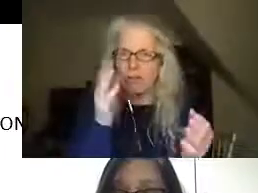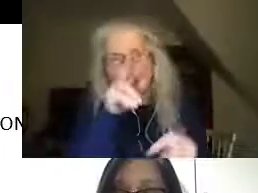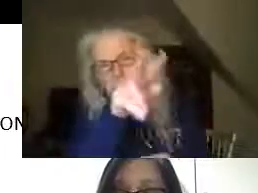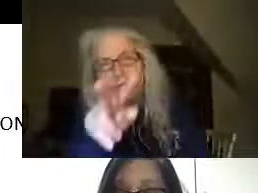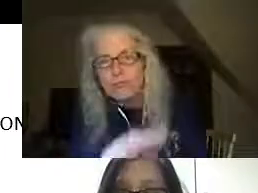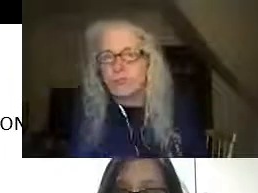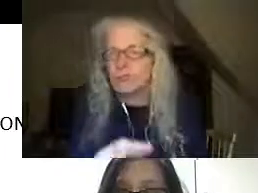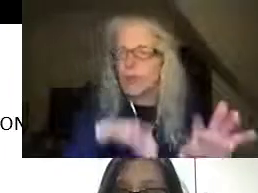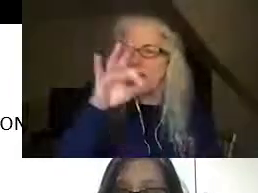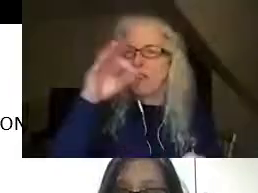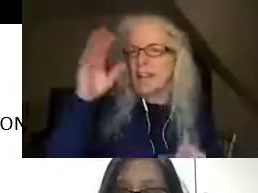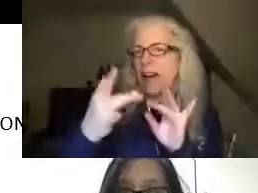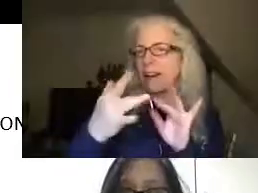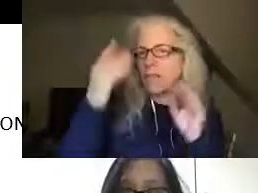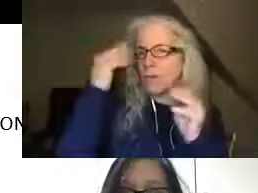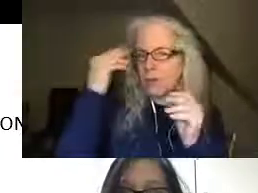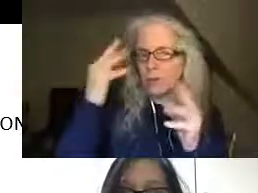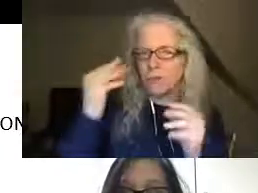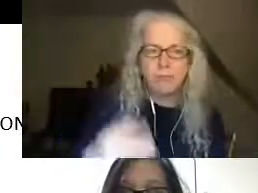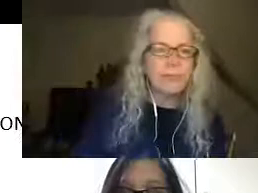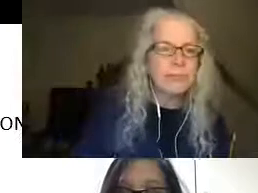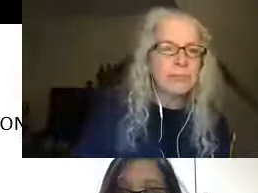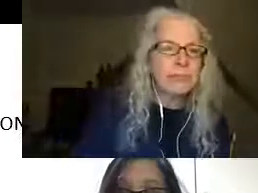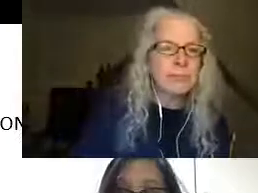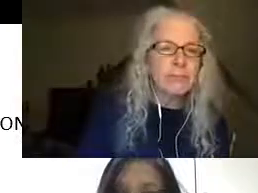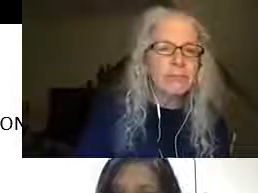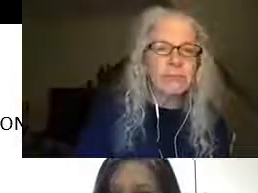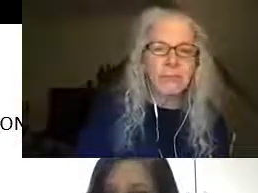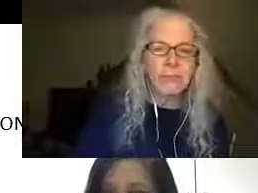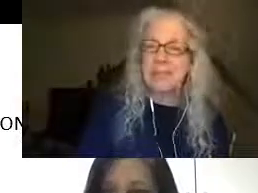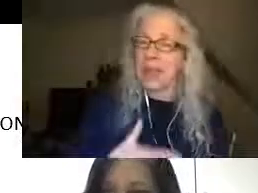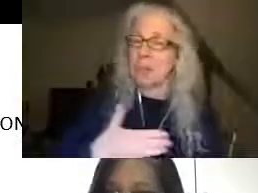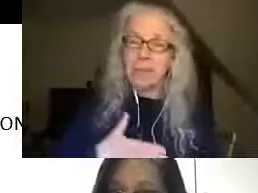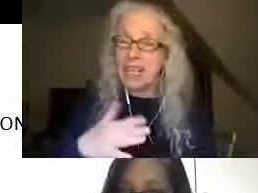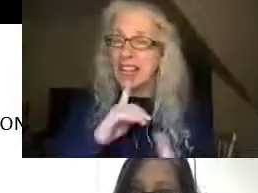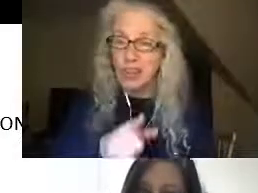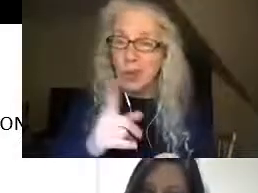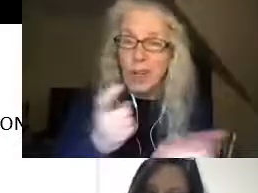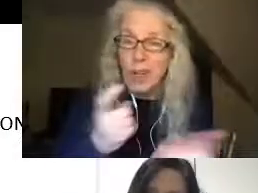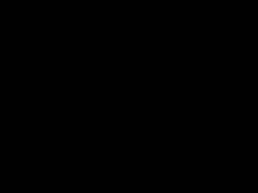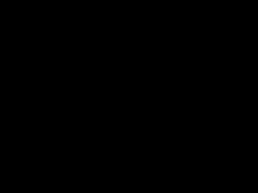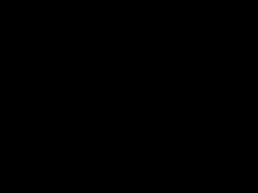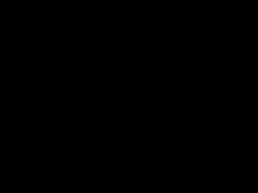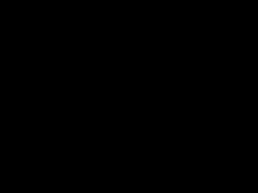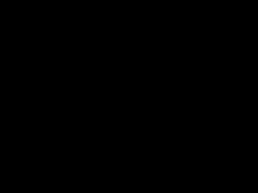free to reach out and take a look. And I'll be happy to take any questions.